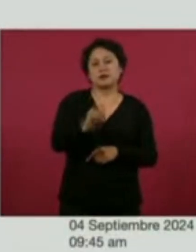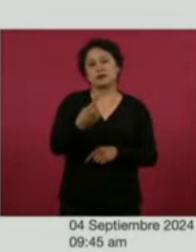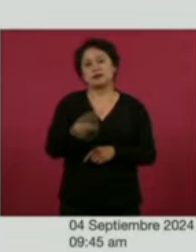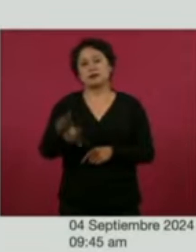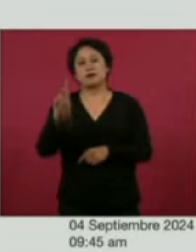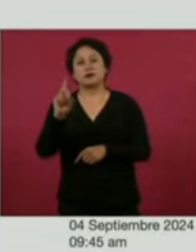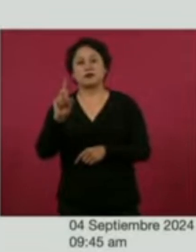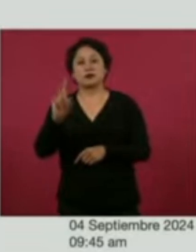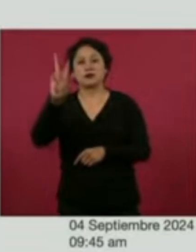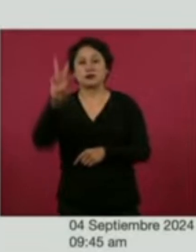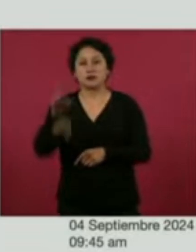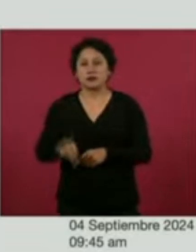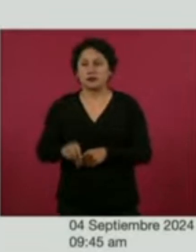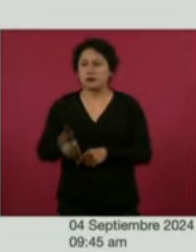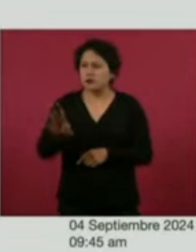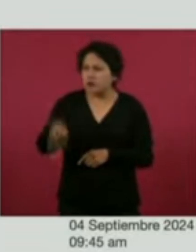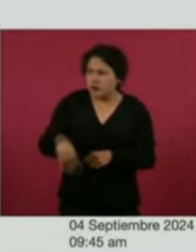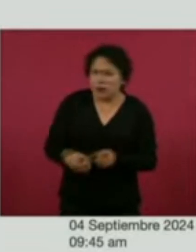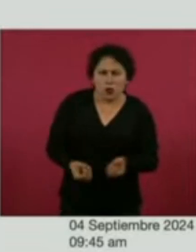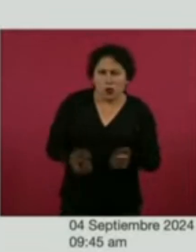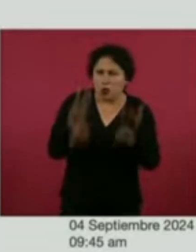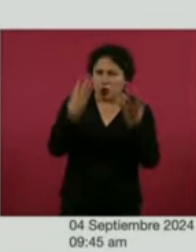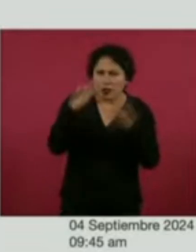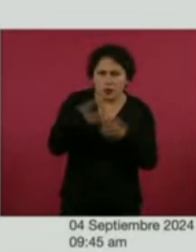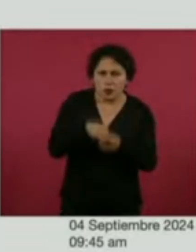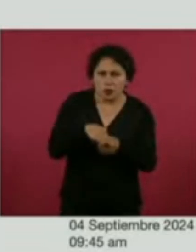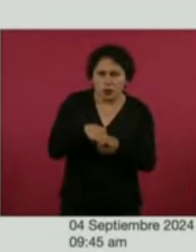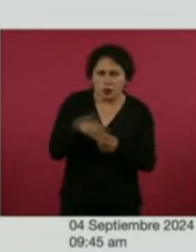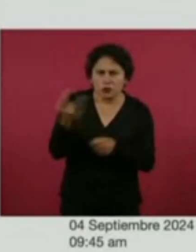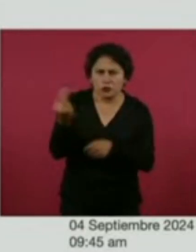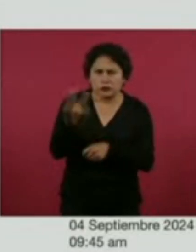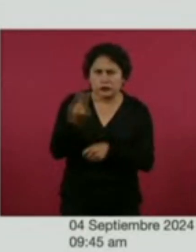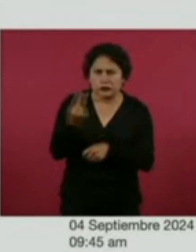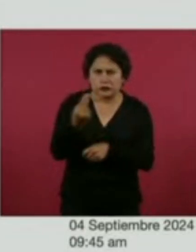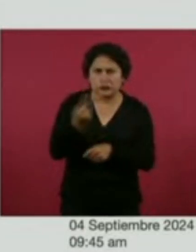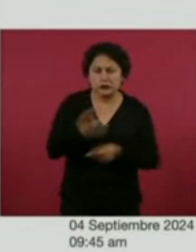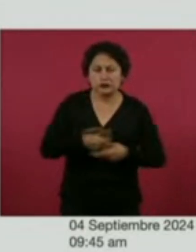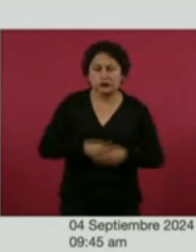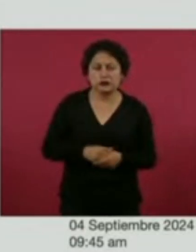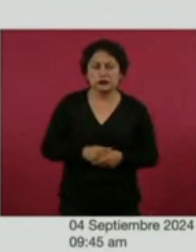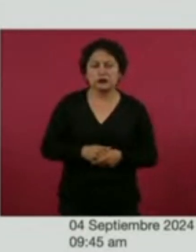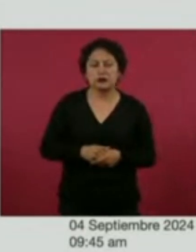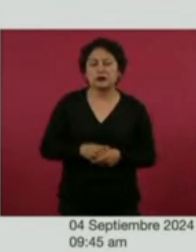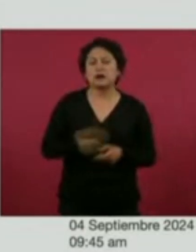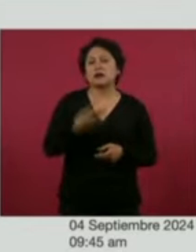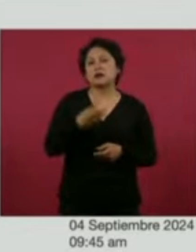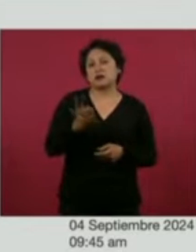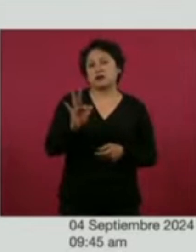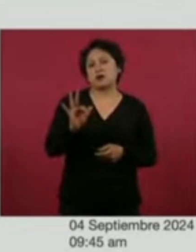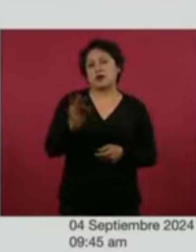Senate, 357 against 130. How much was needed?